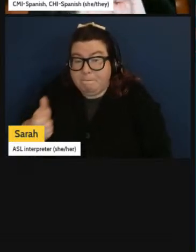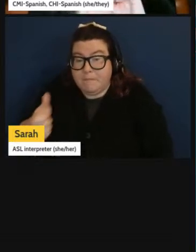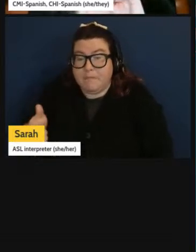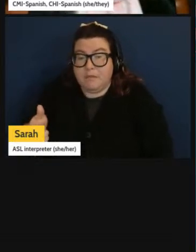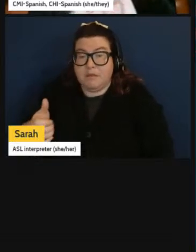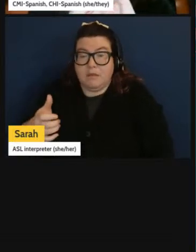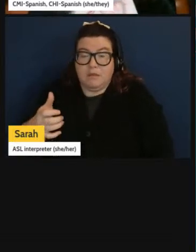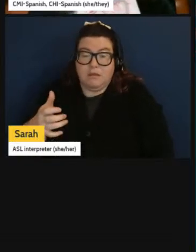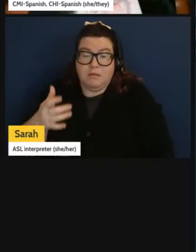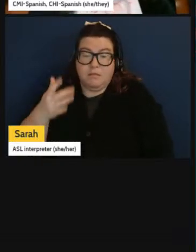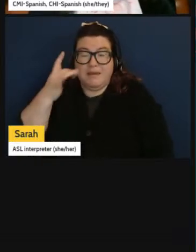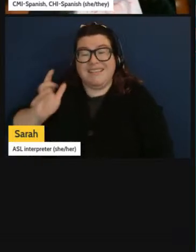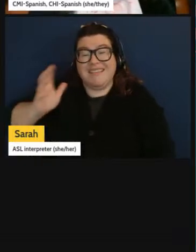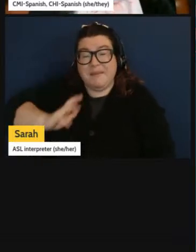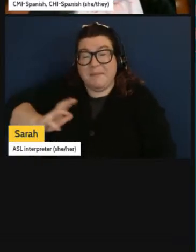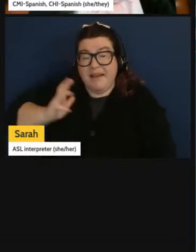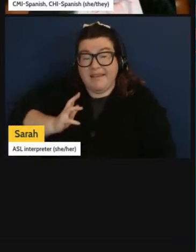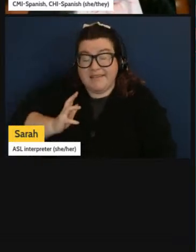Because in the past,